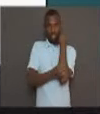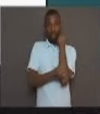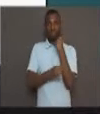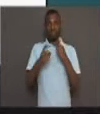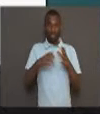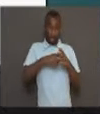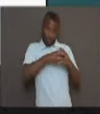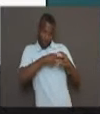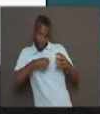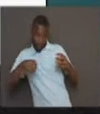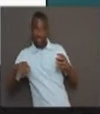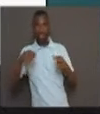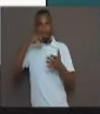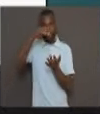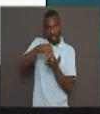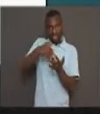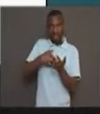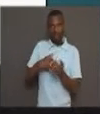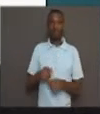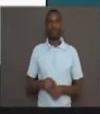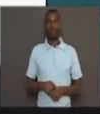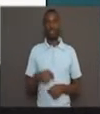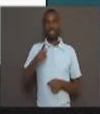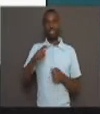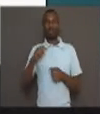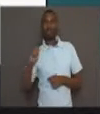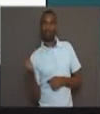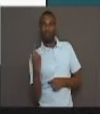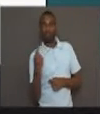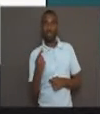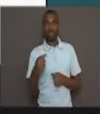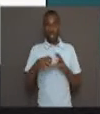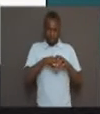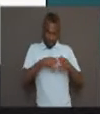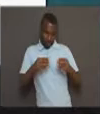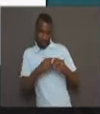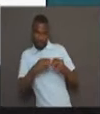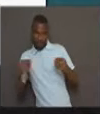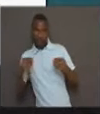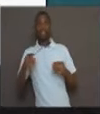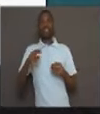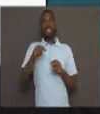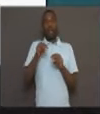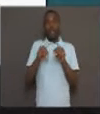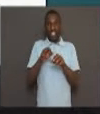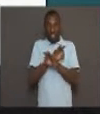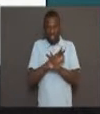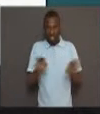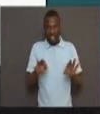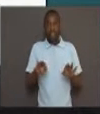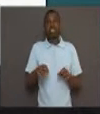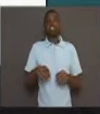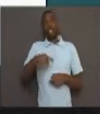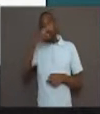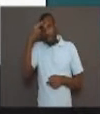the armature, which will spin with the armature as the magnetic field